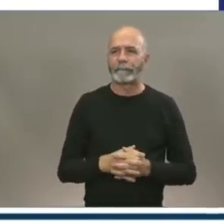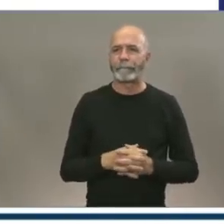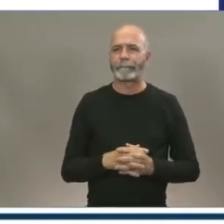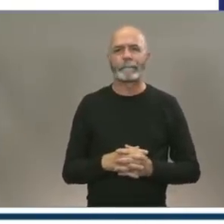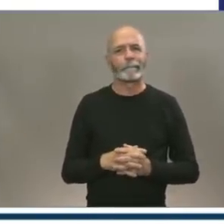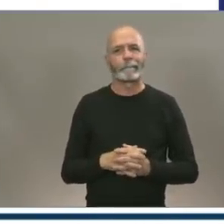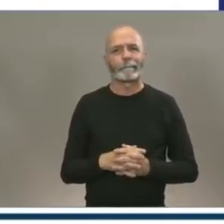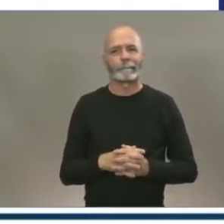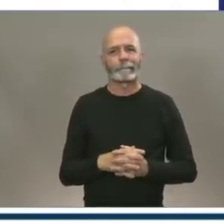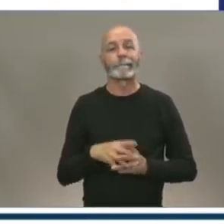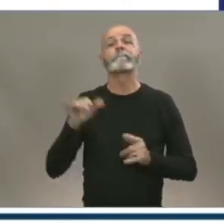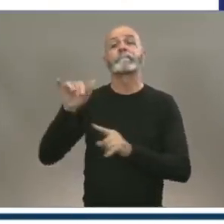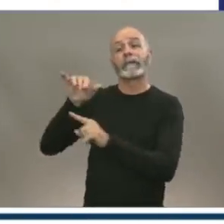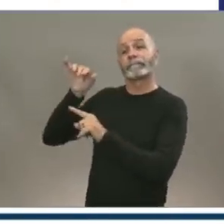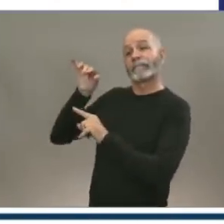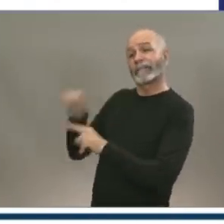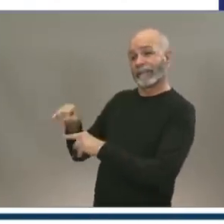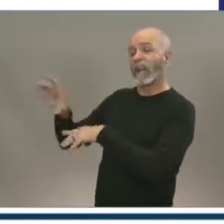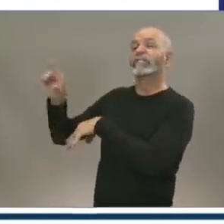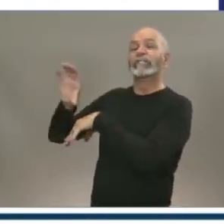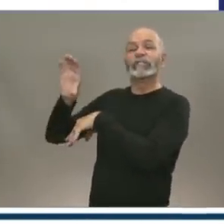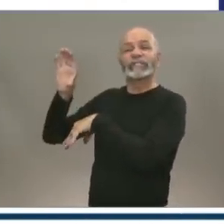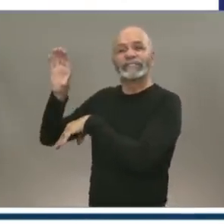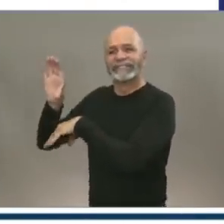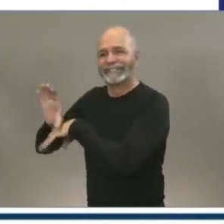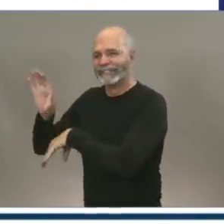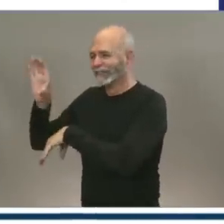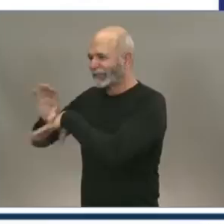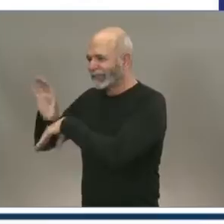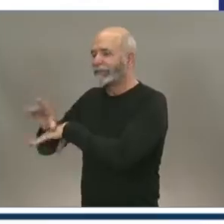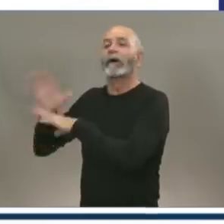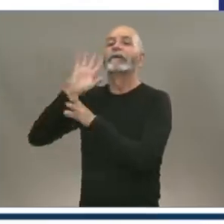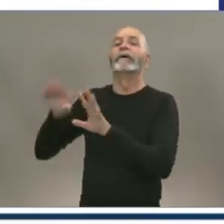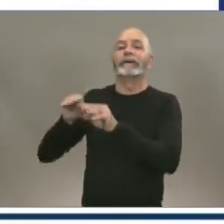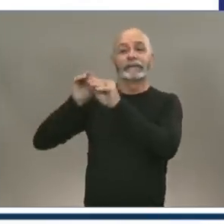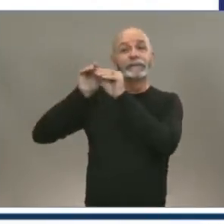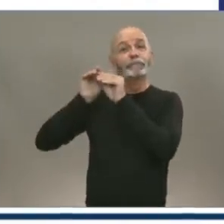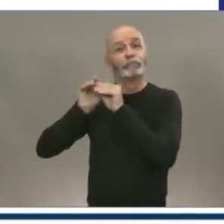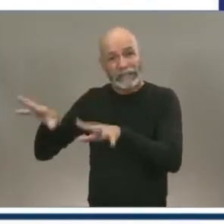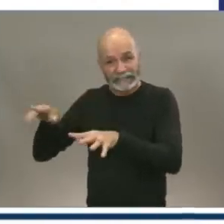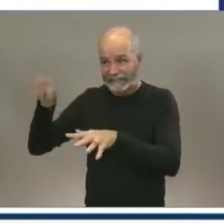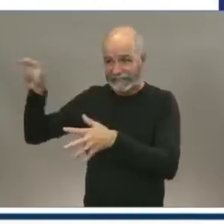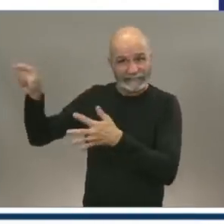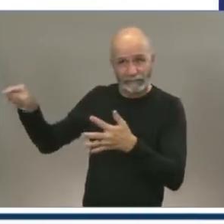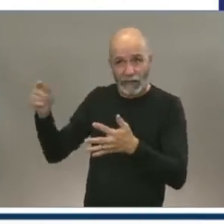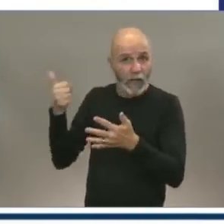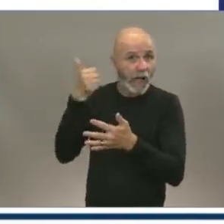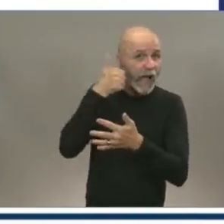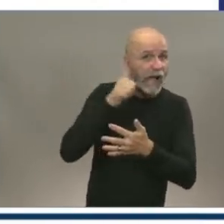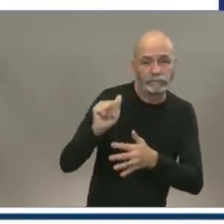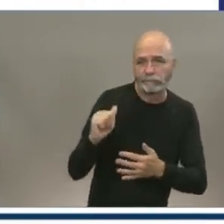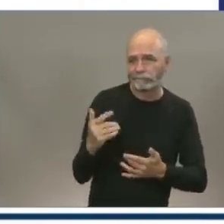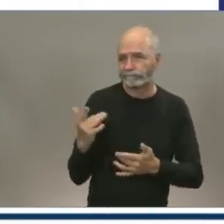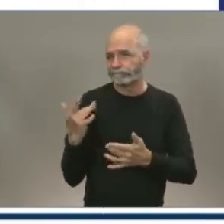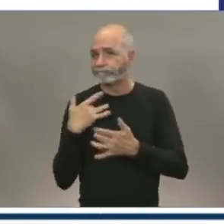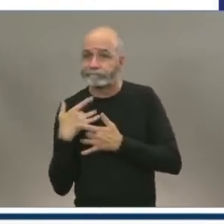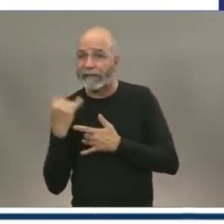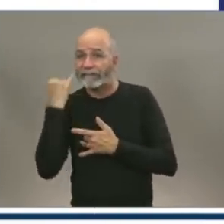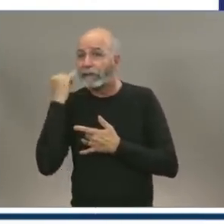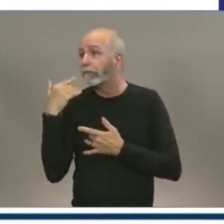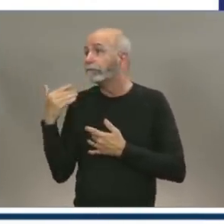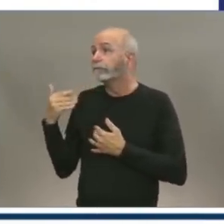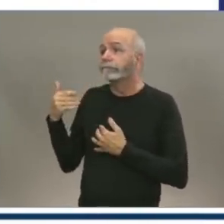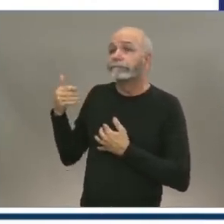faith communities as well. Is there a concern that our policies around faith communities isn't strong